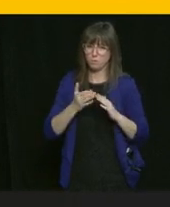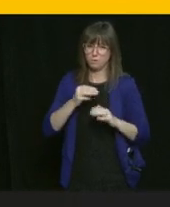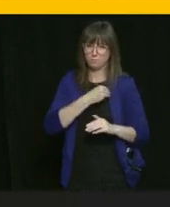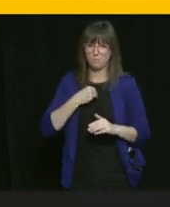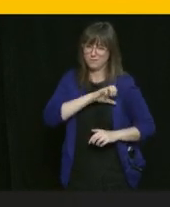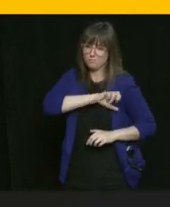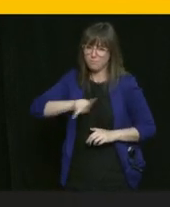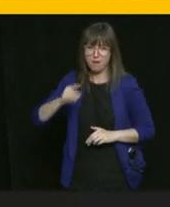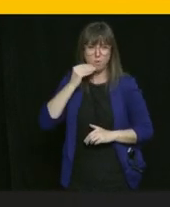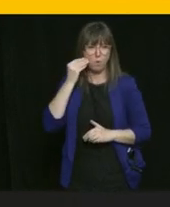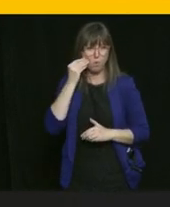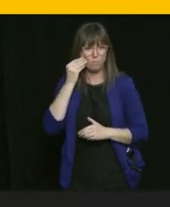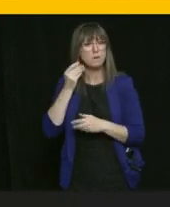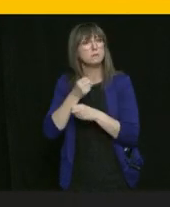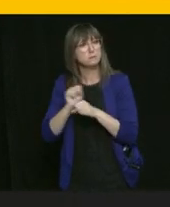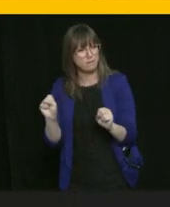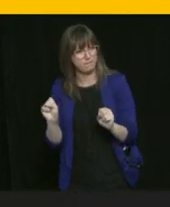and foremost safely.